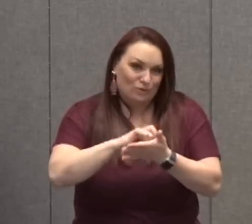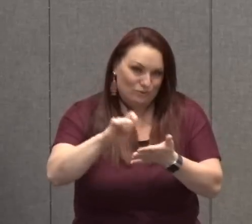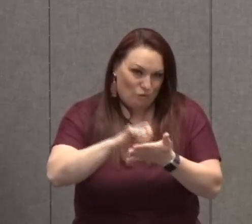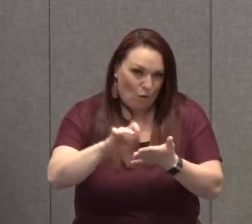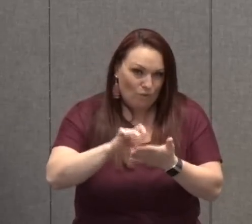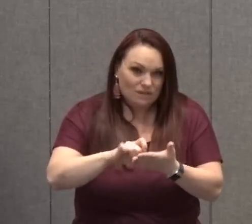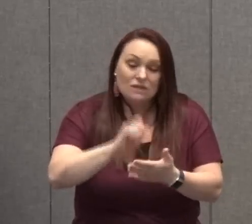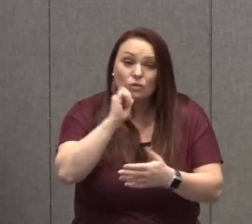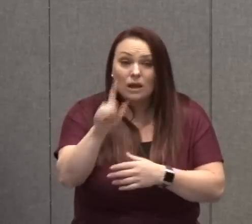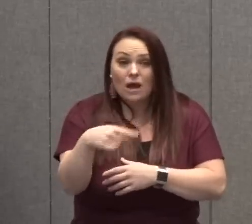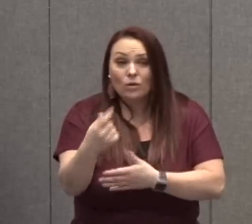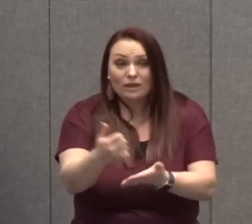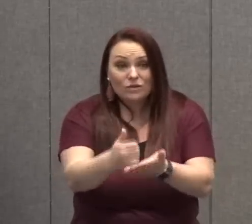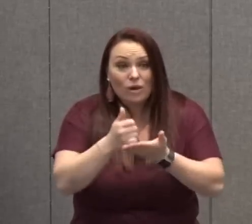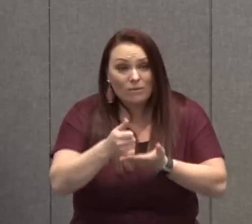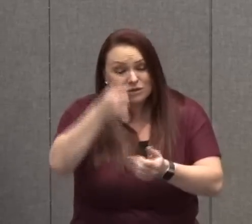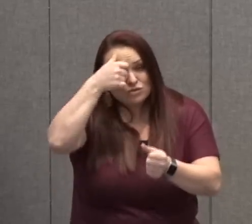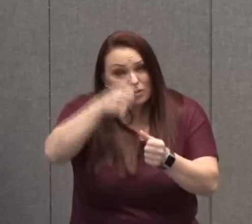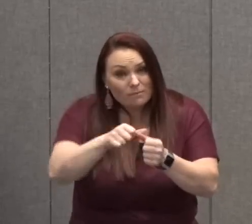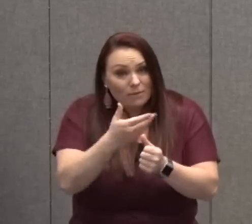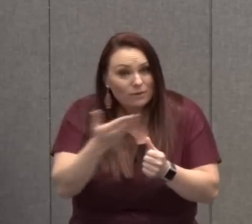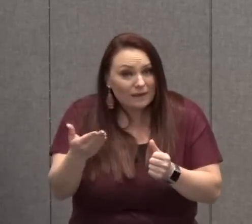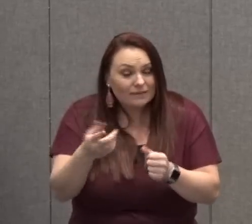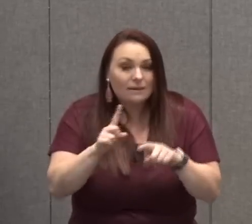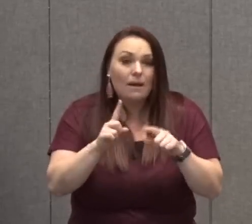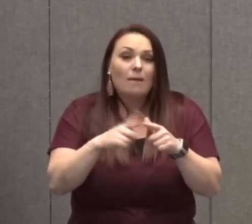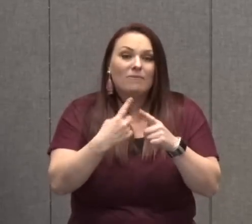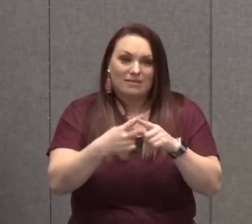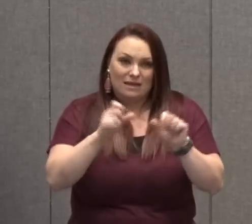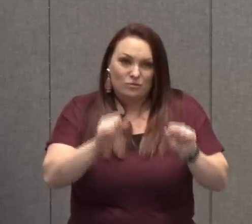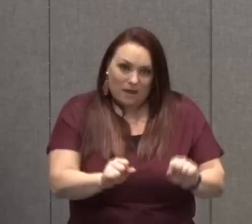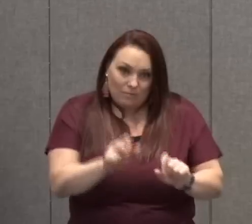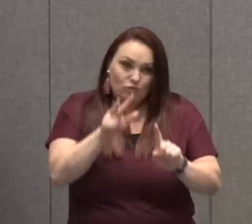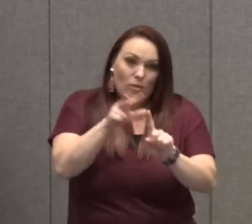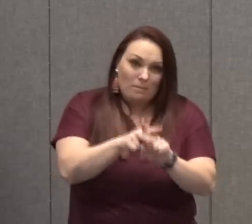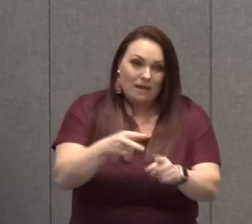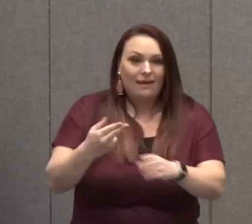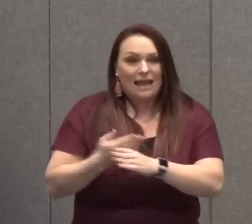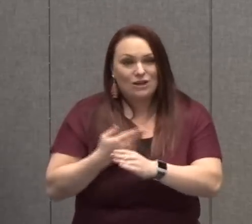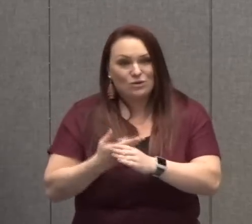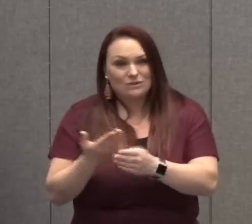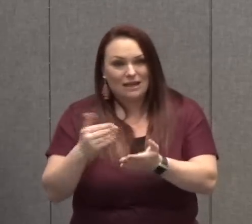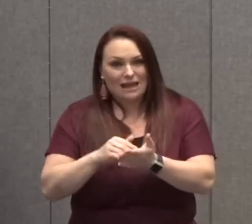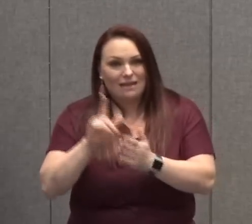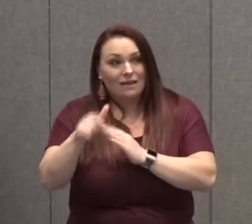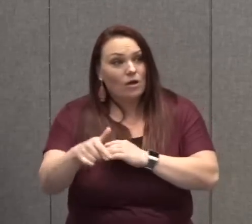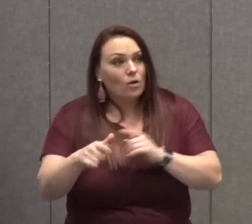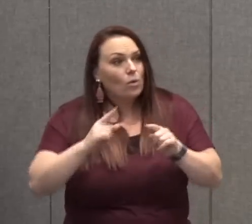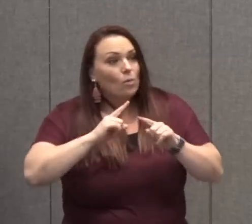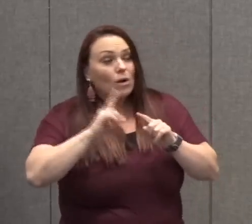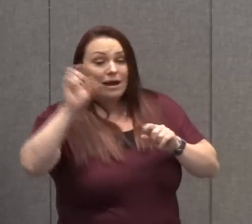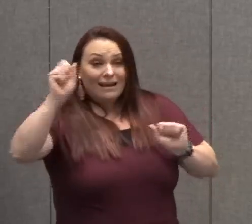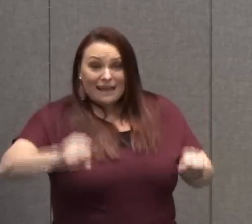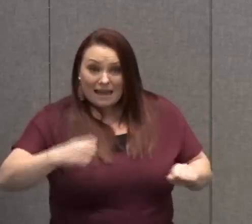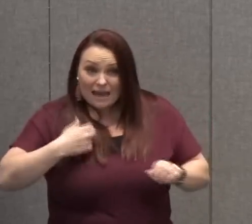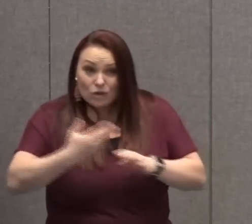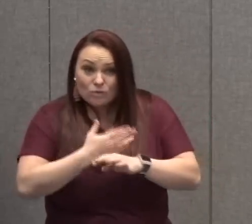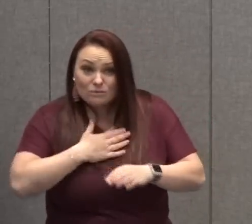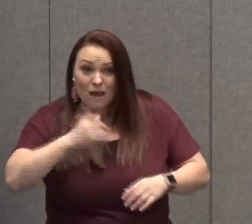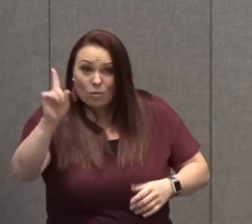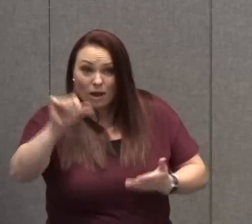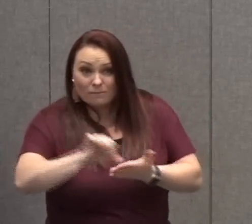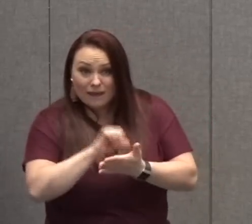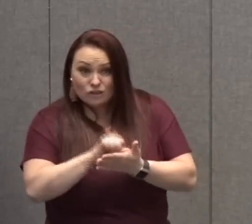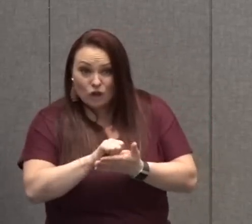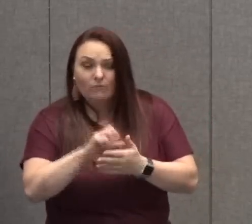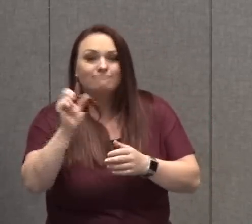to not only remember things, but be able to apply them later on. Yes. May I use my one pagers? Even better.